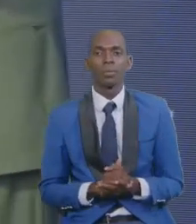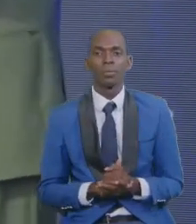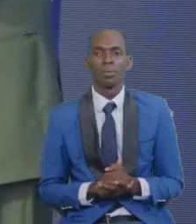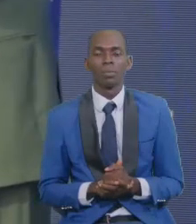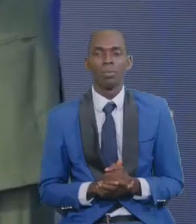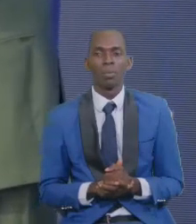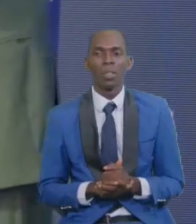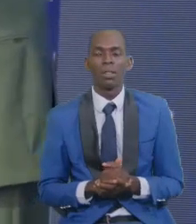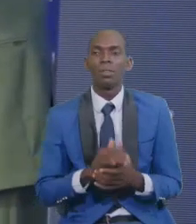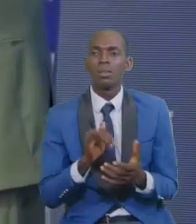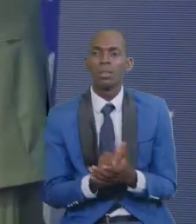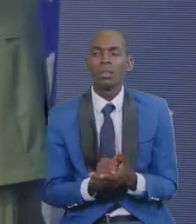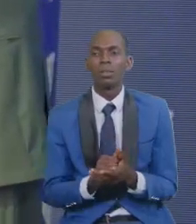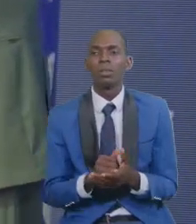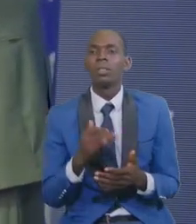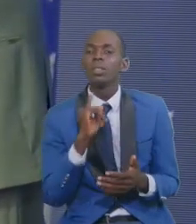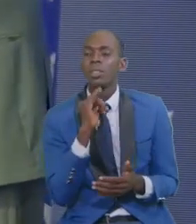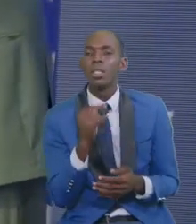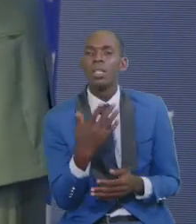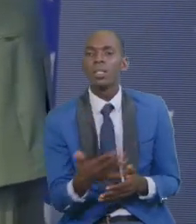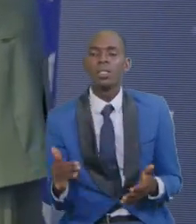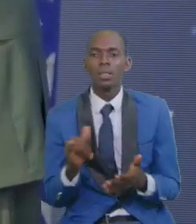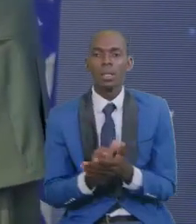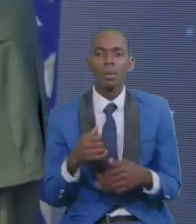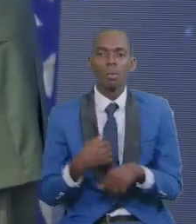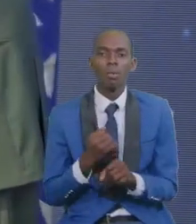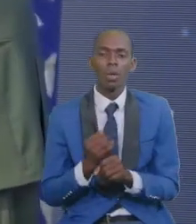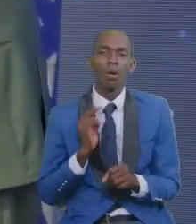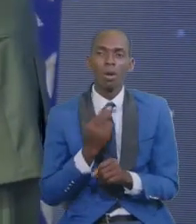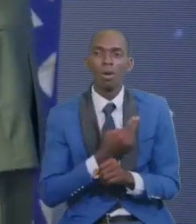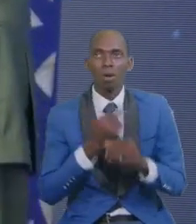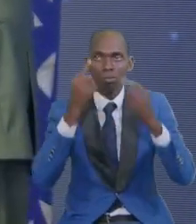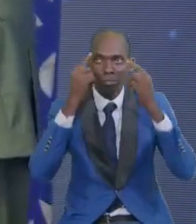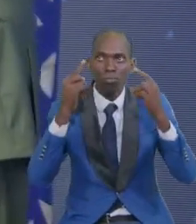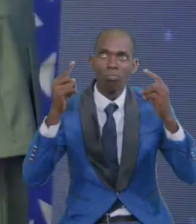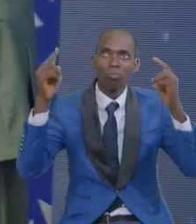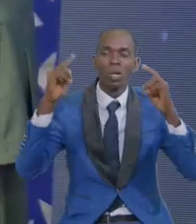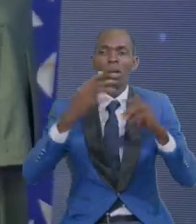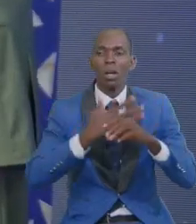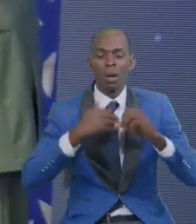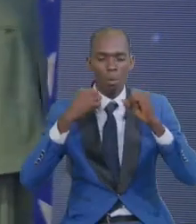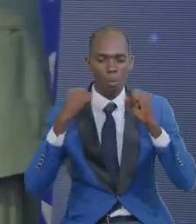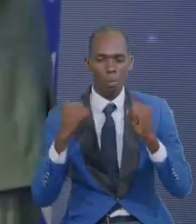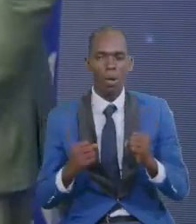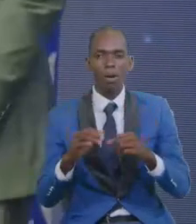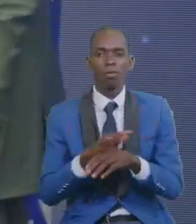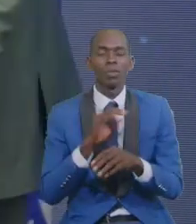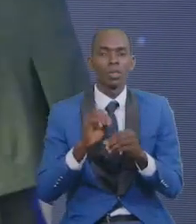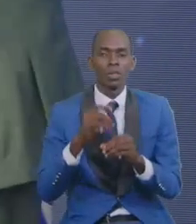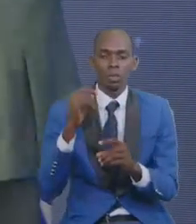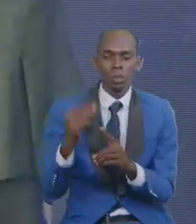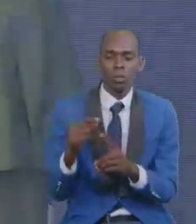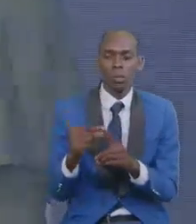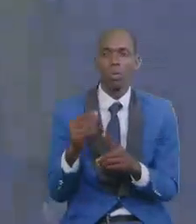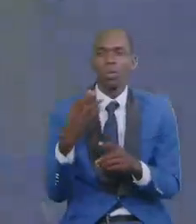That's the thing that makes us successful and powerful in the work of the kingdom of